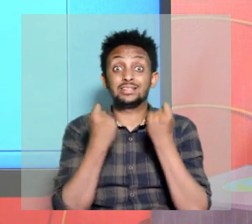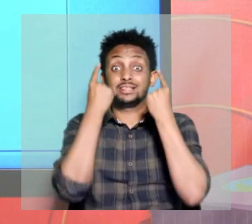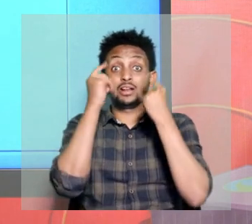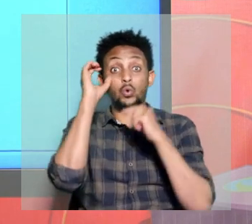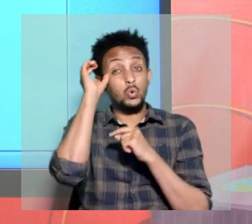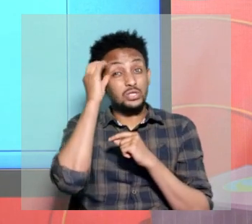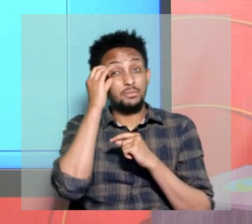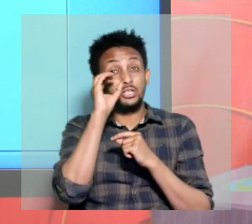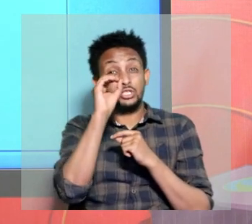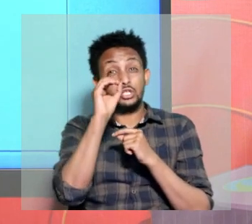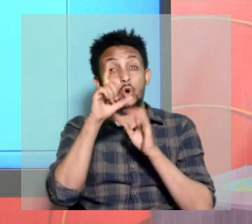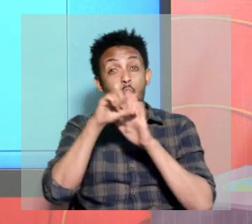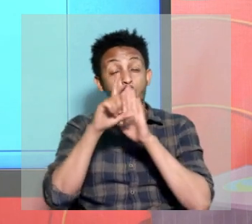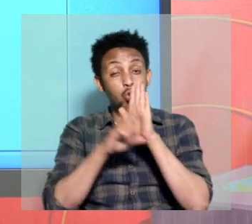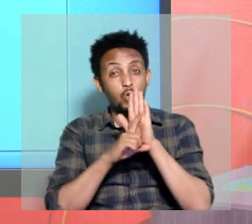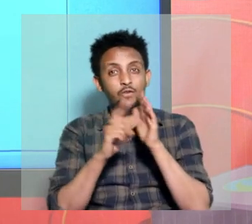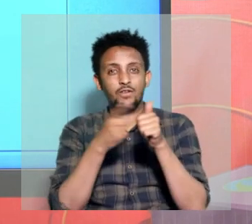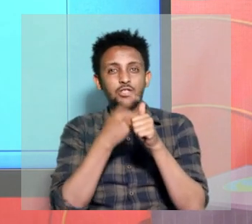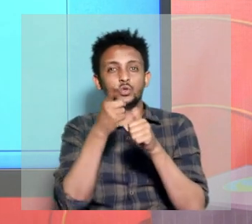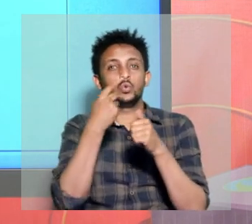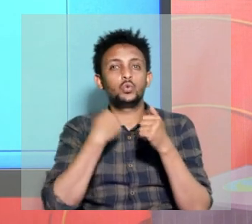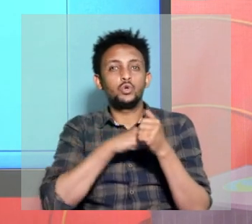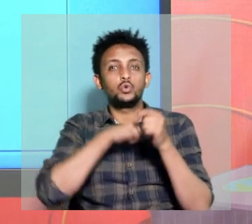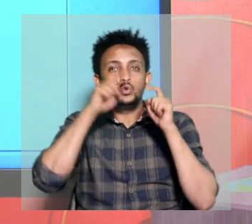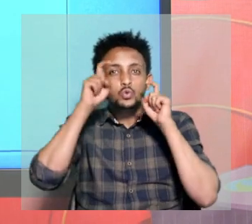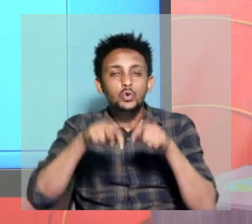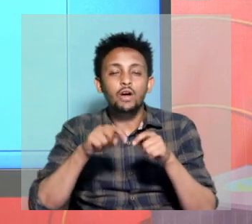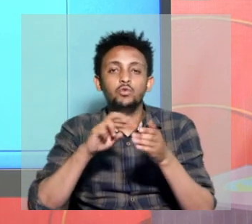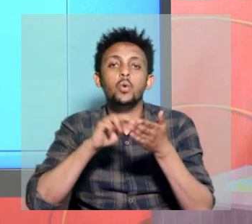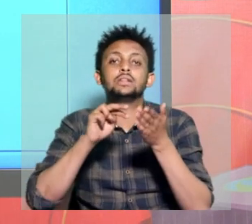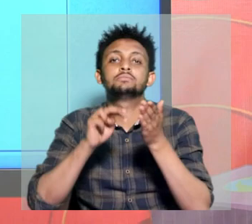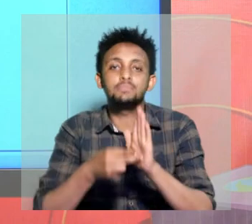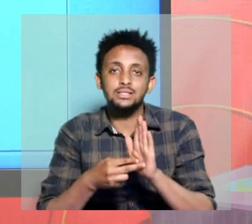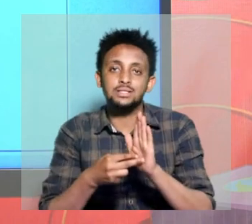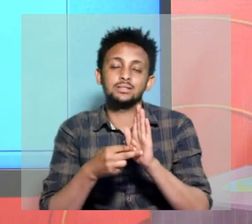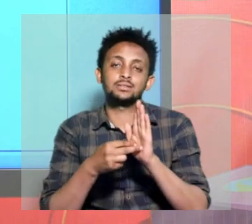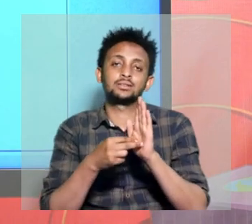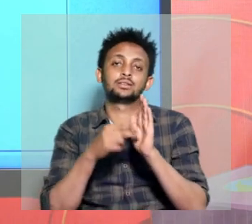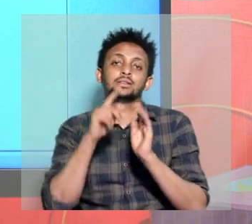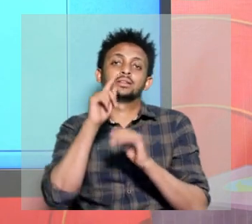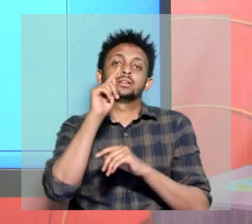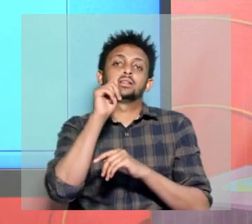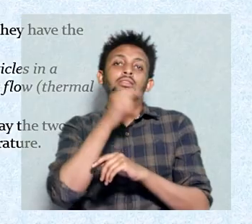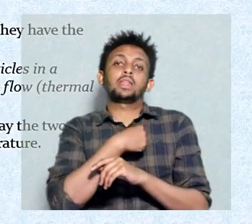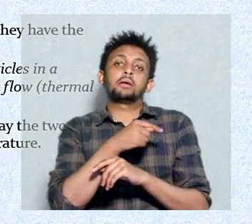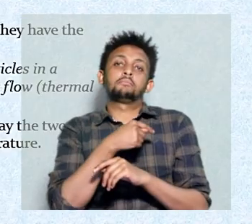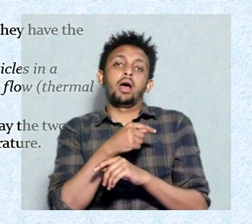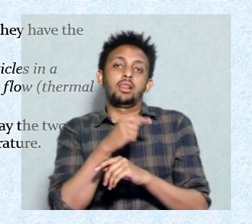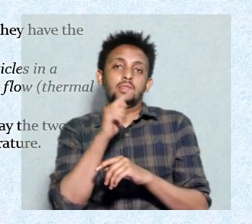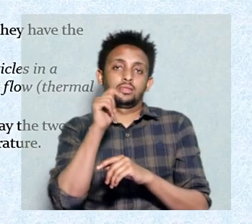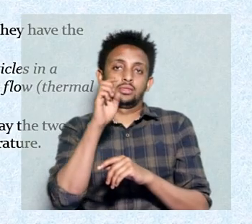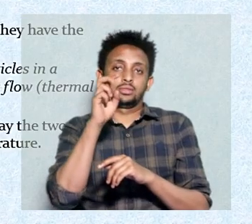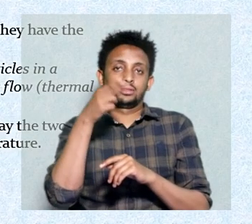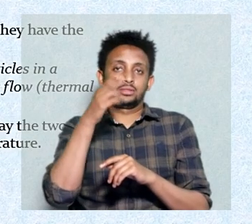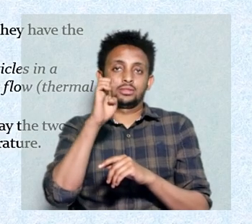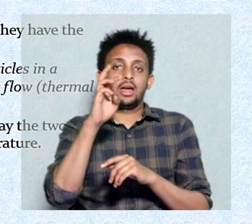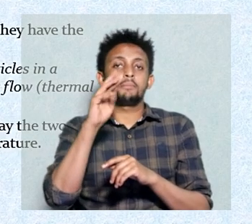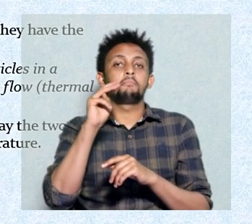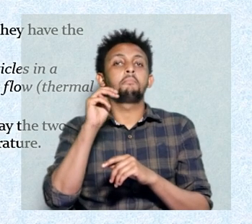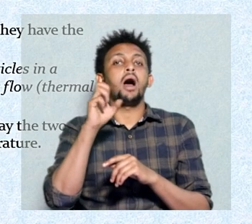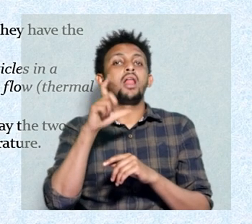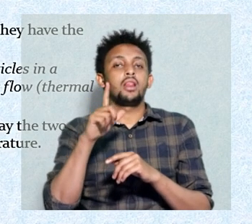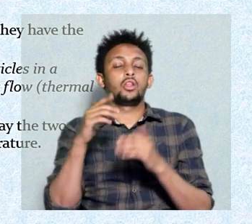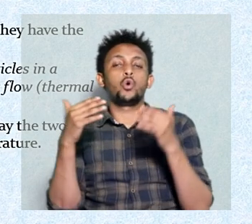the concept of zero's law of thermodynamics, first we should have to define what does it mean by thermal equilibrium. Thermal equilibrium is a term, it's